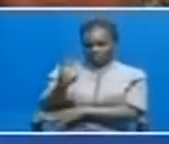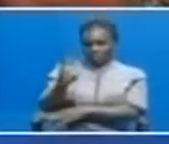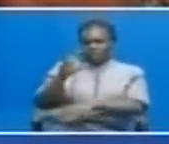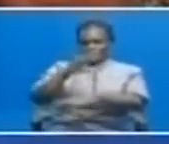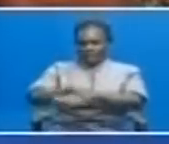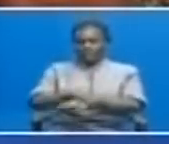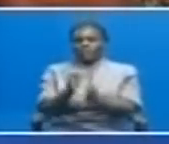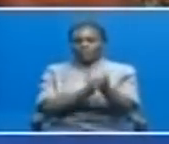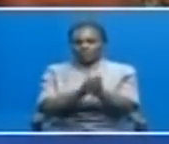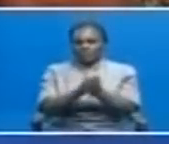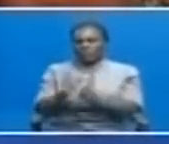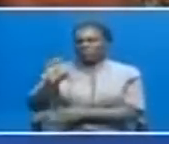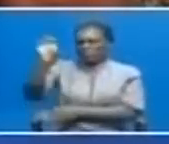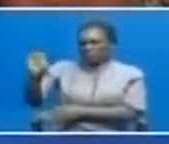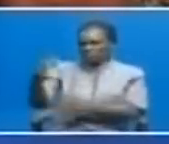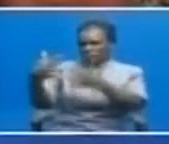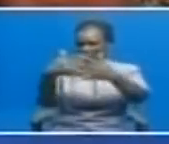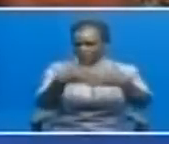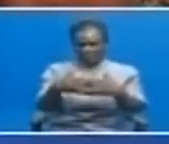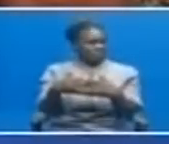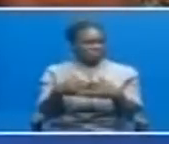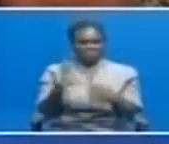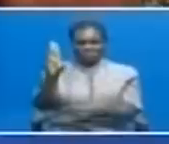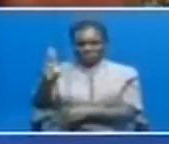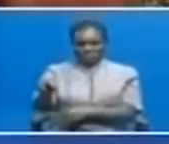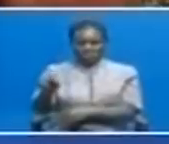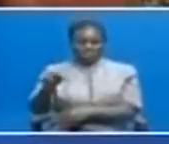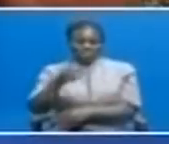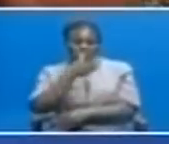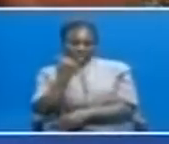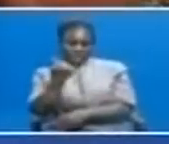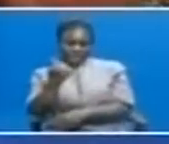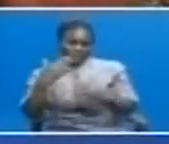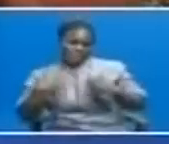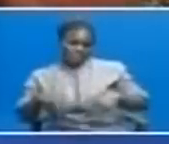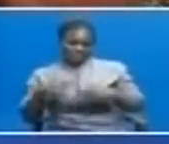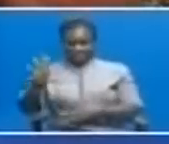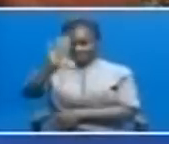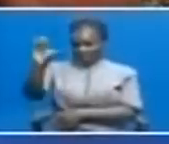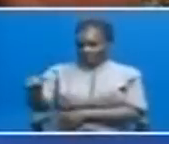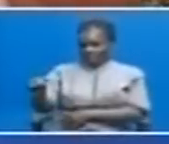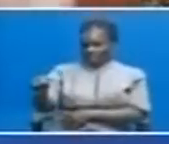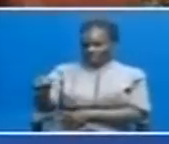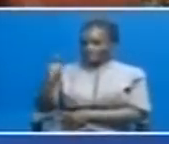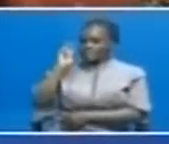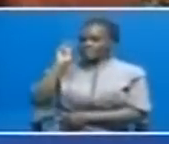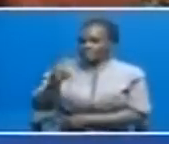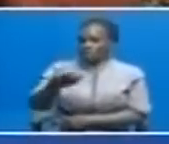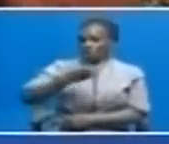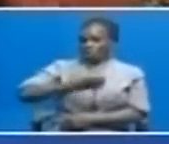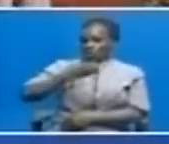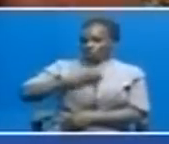getting inspiration from Europe and America, why don't people in Africa look at their